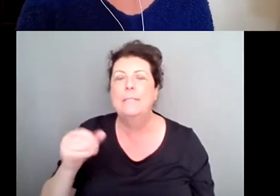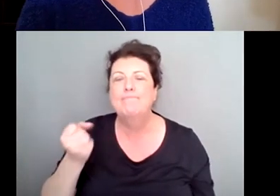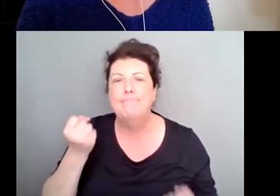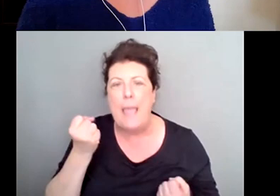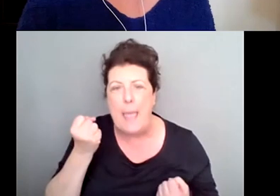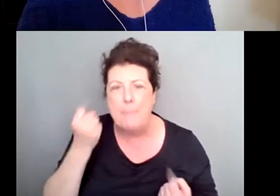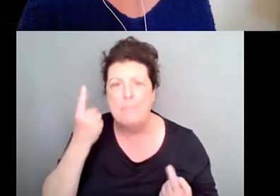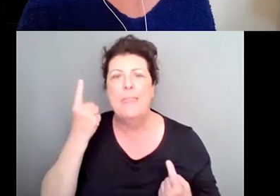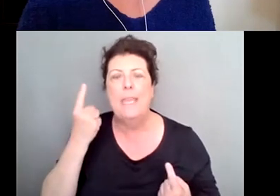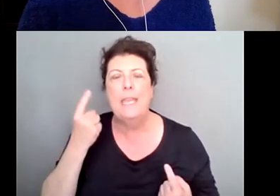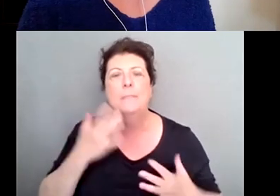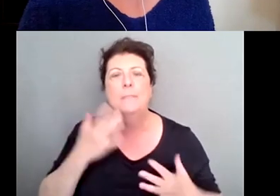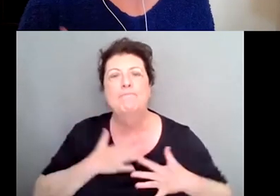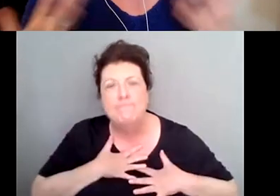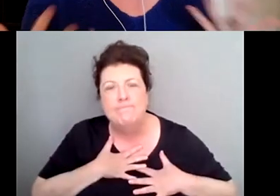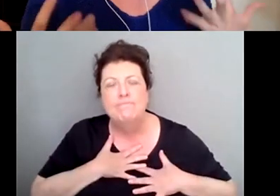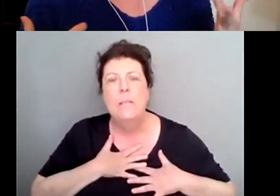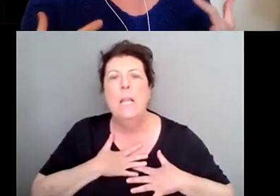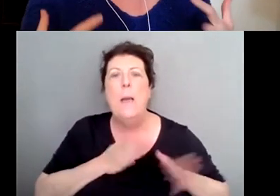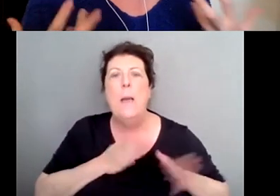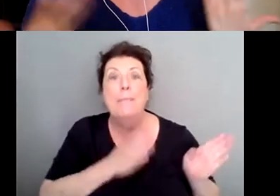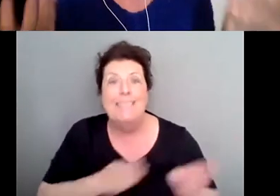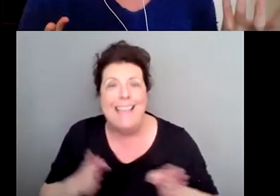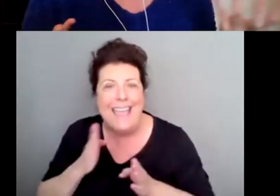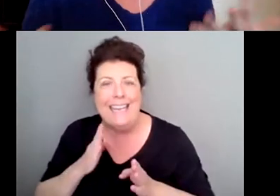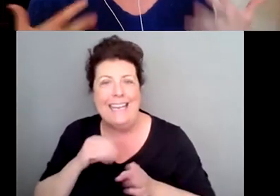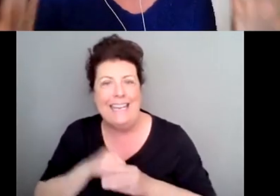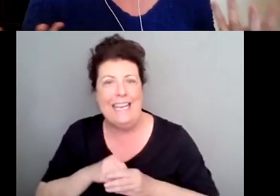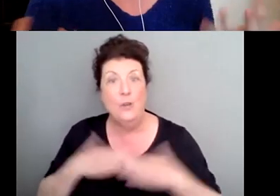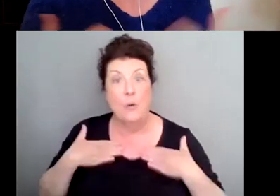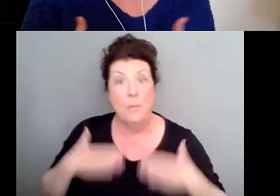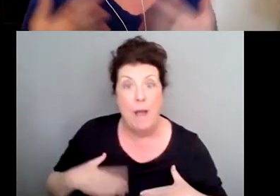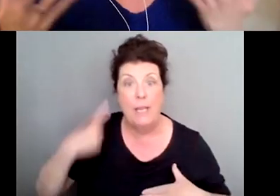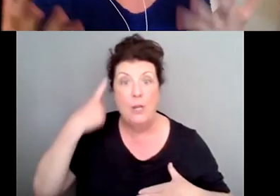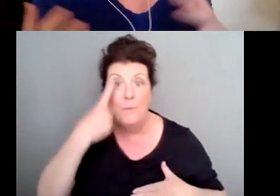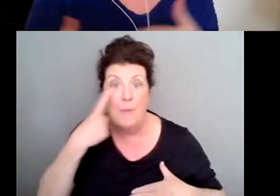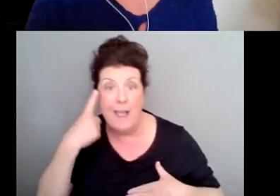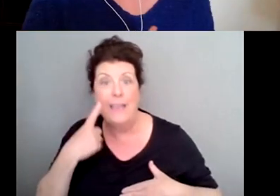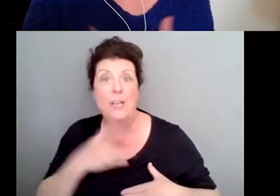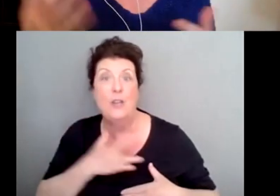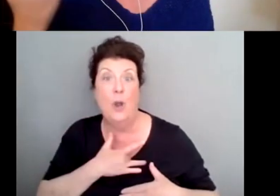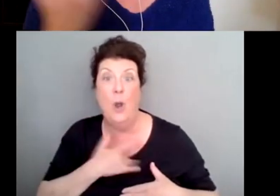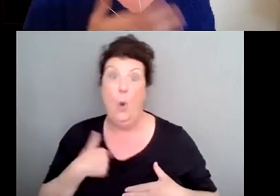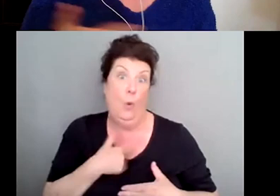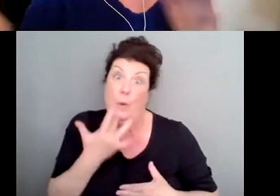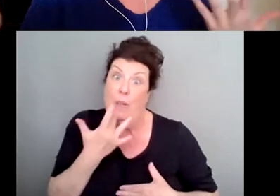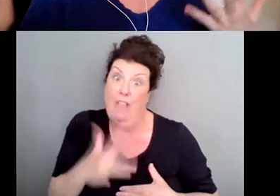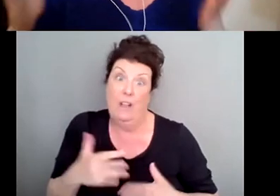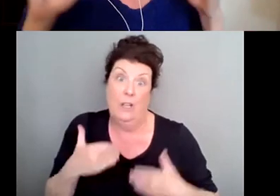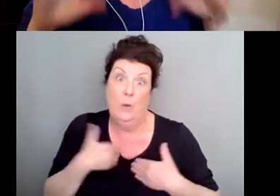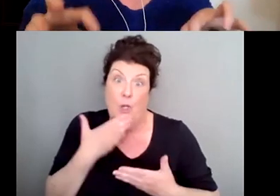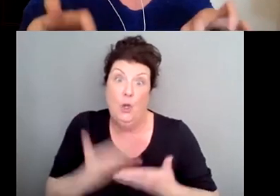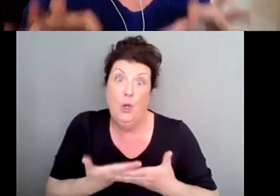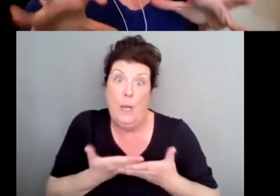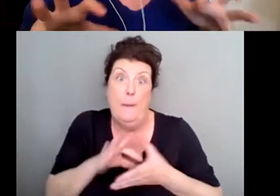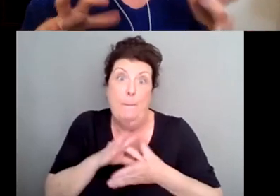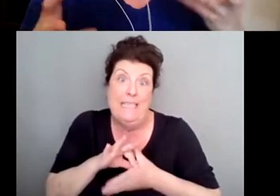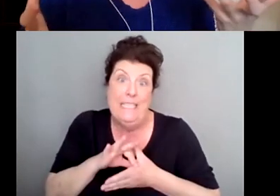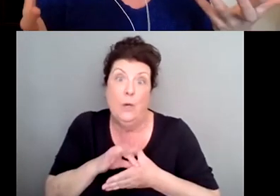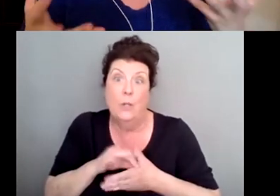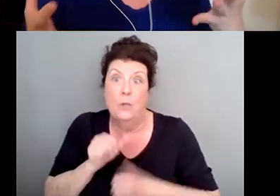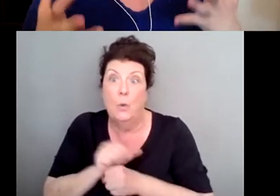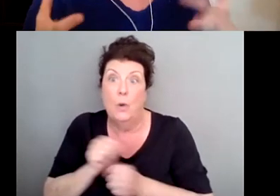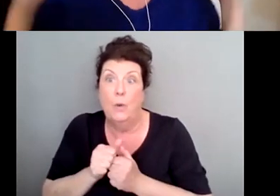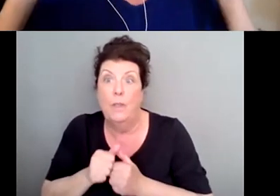um, you know, really looking at the source. We were lucky we had source material, both like, like on a